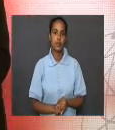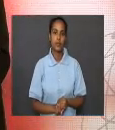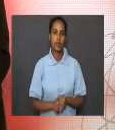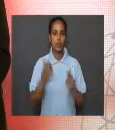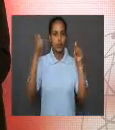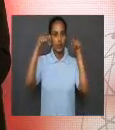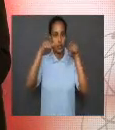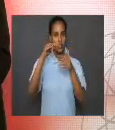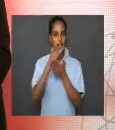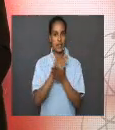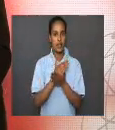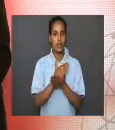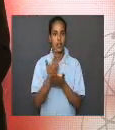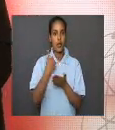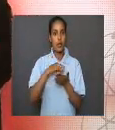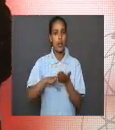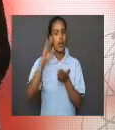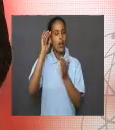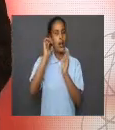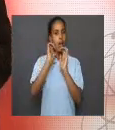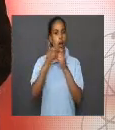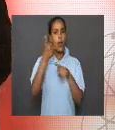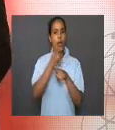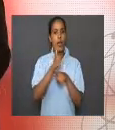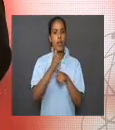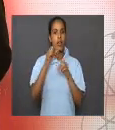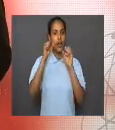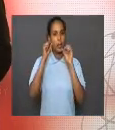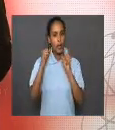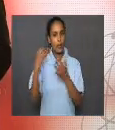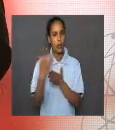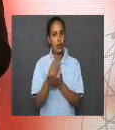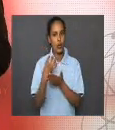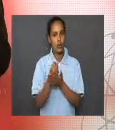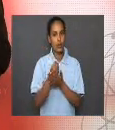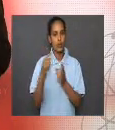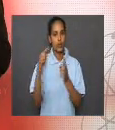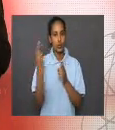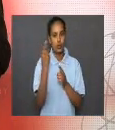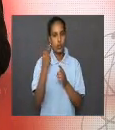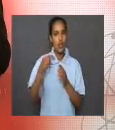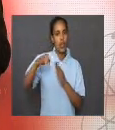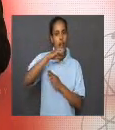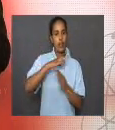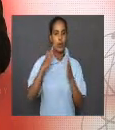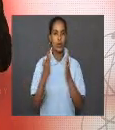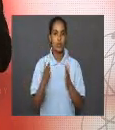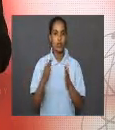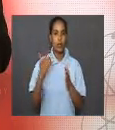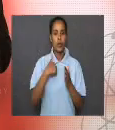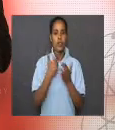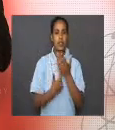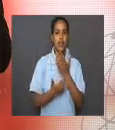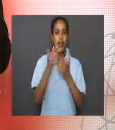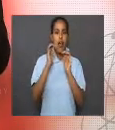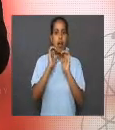In today's lesson, we learned how metals can be produced using electrolysis. We